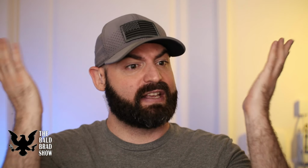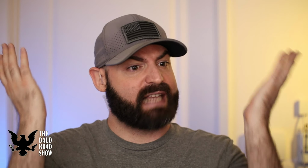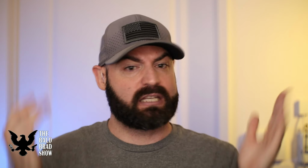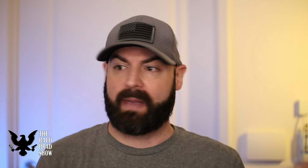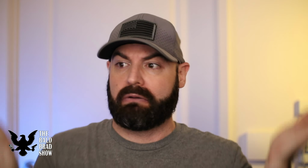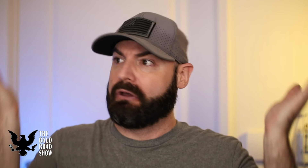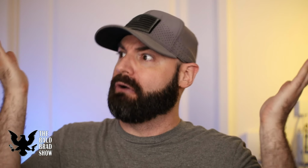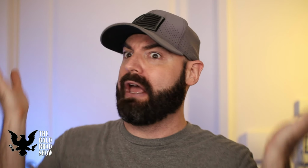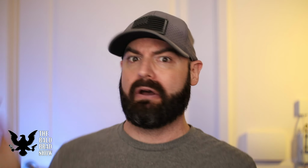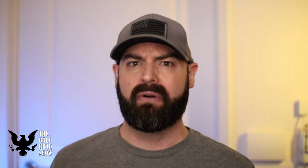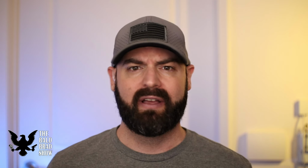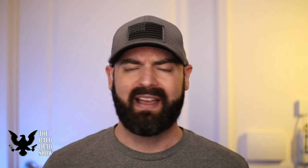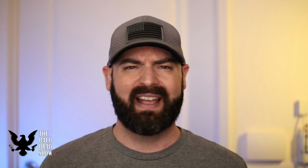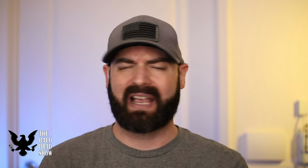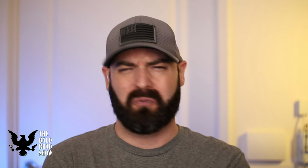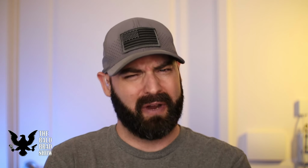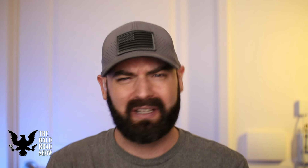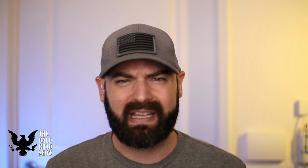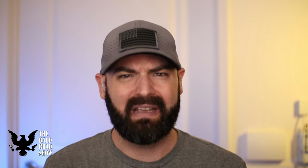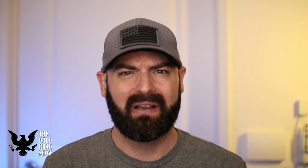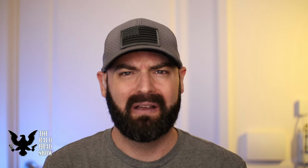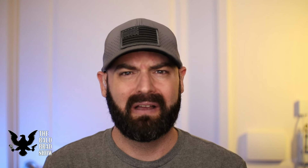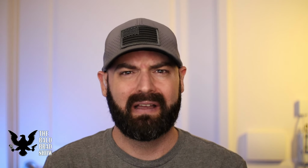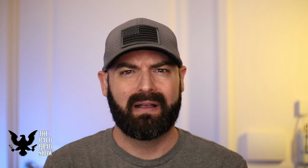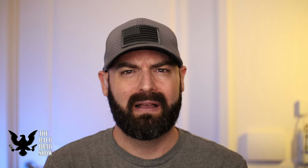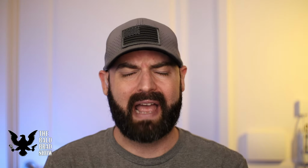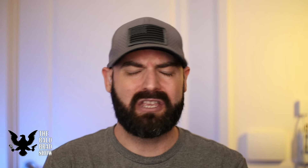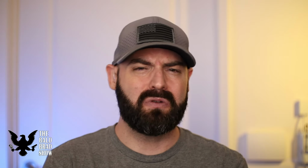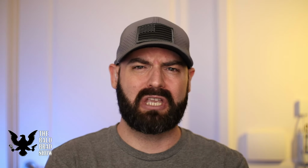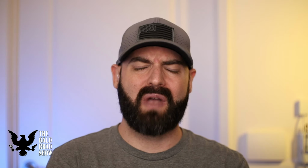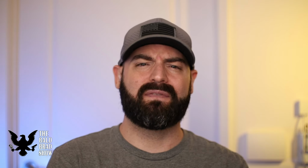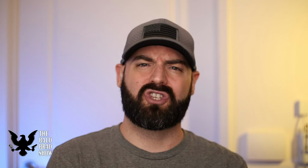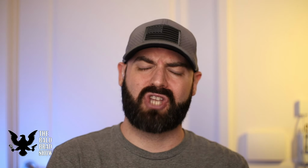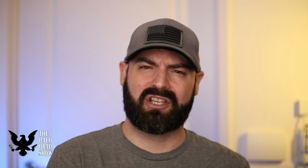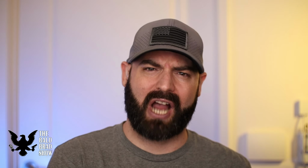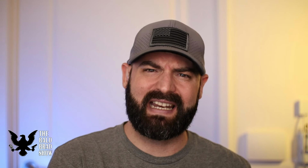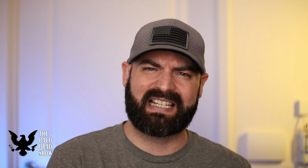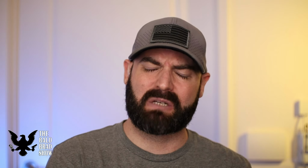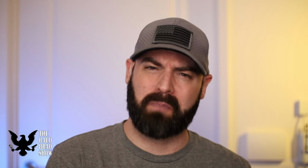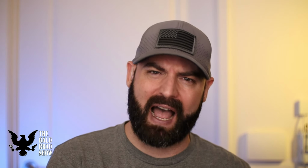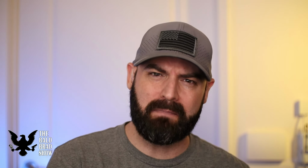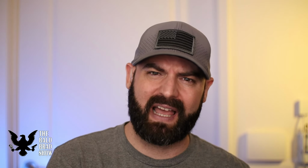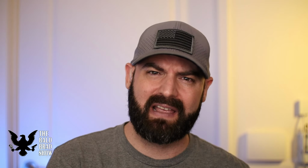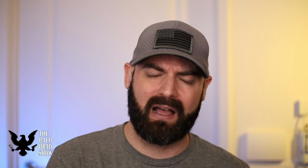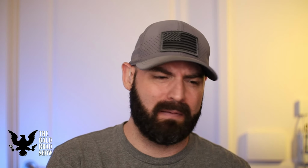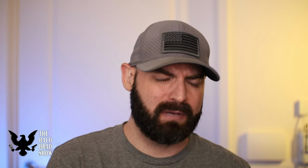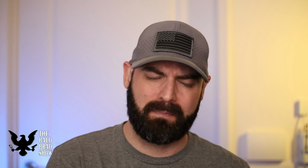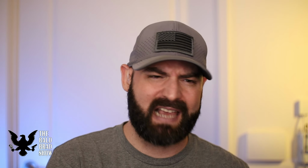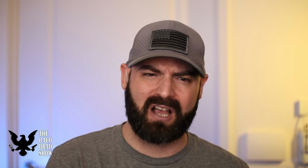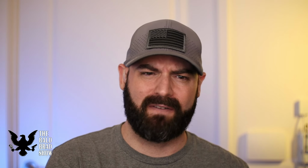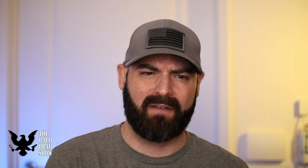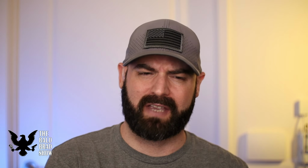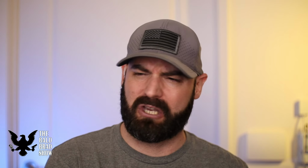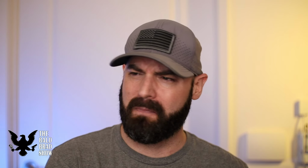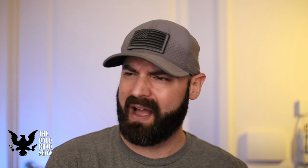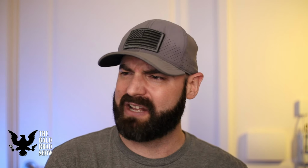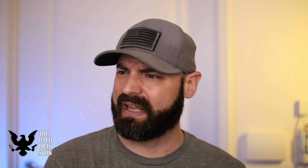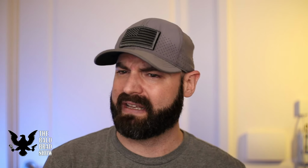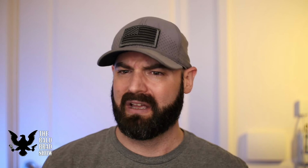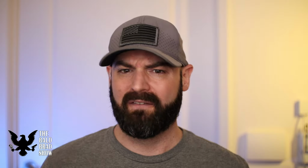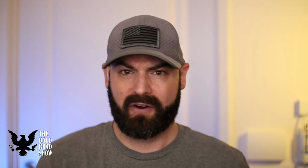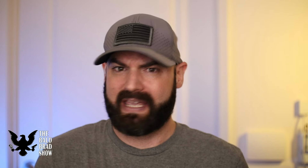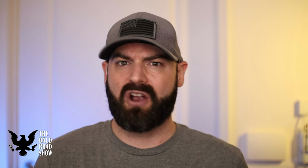Decades of assessment. Oh, no. It's like, really? And then you have a Chinese spy base off of Cuba,